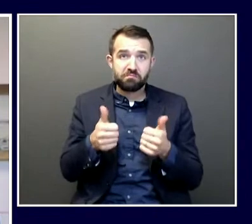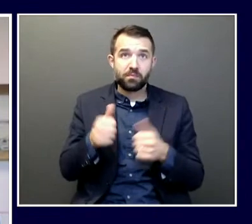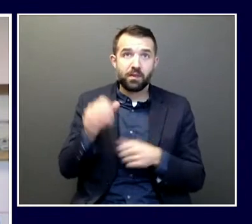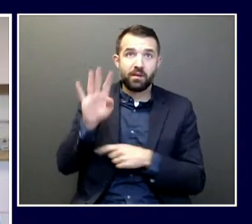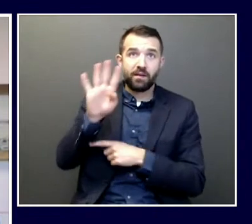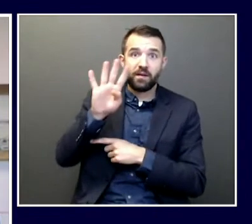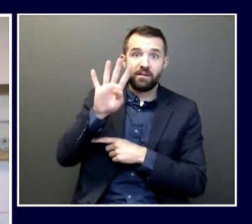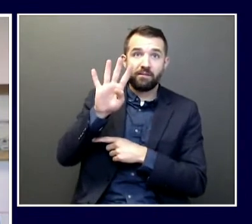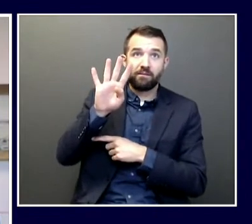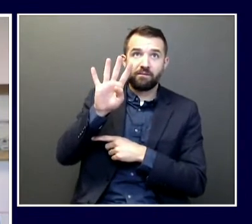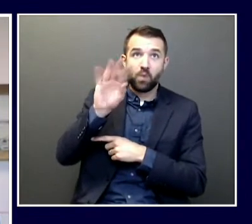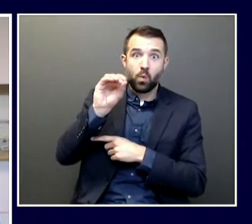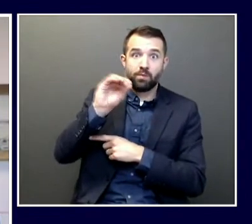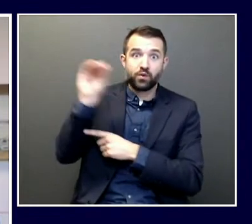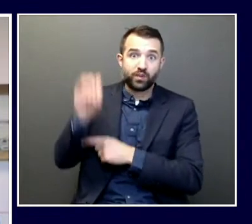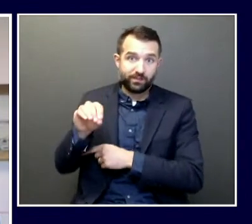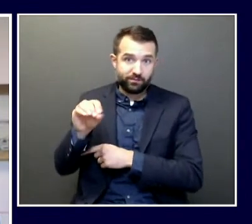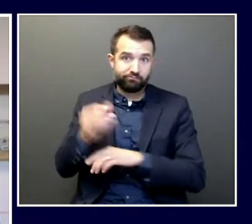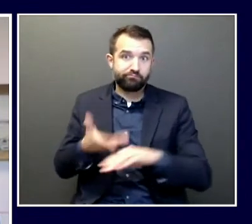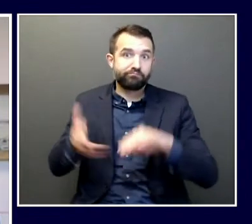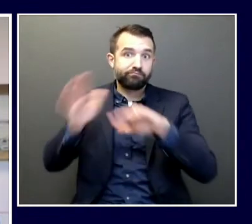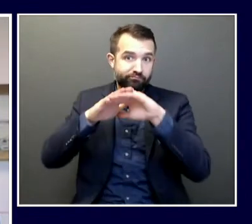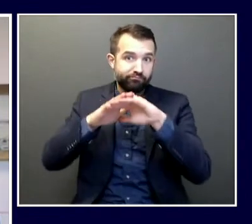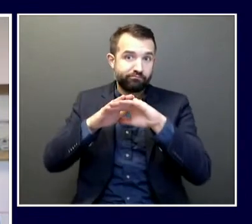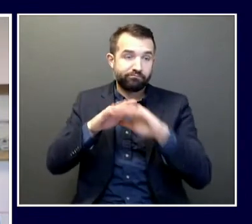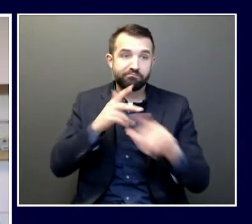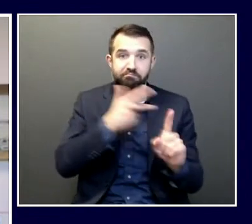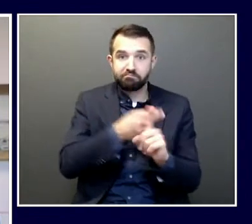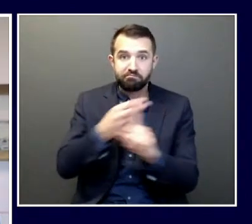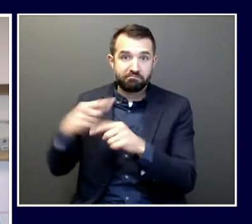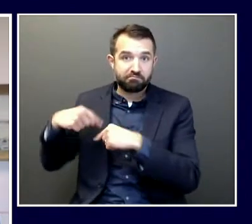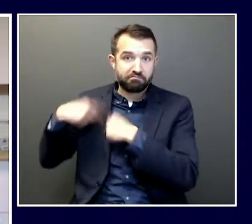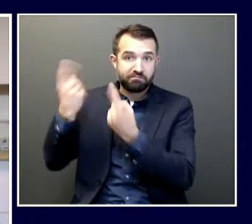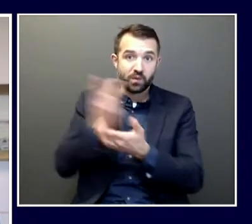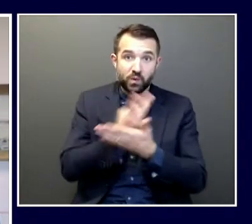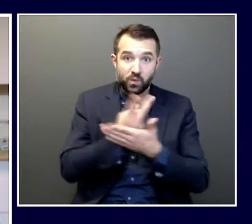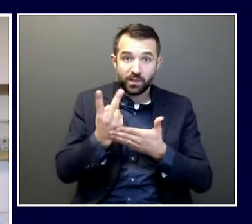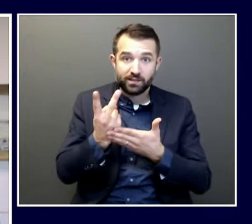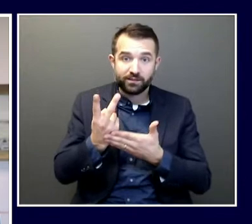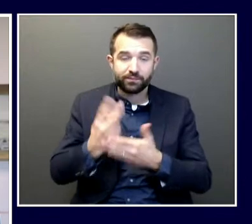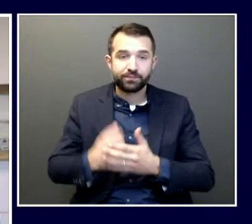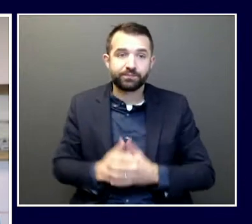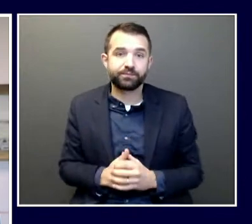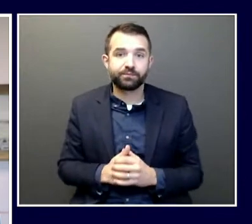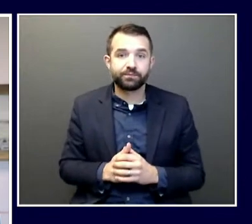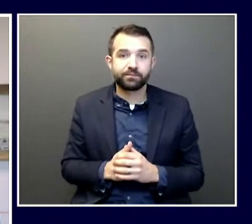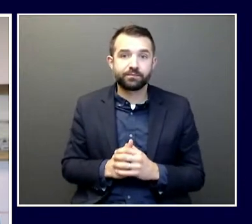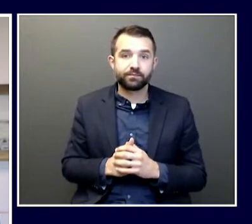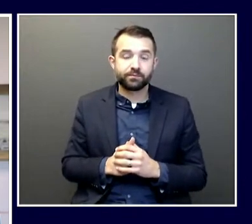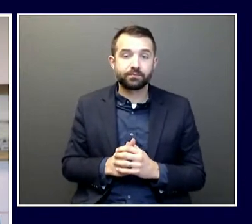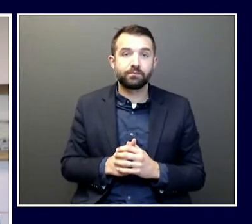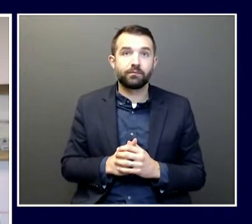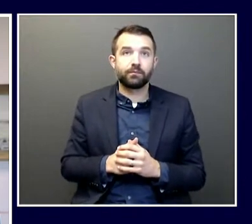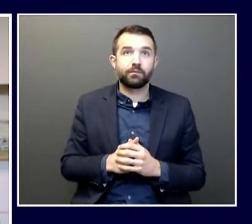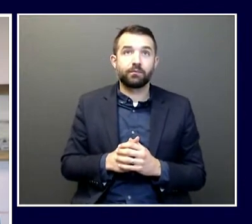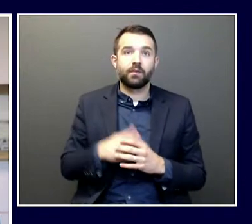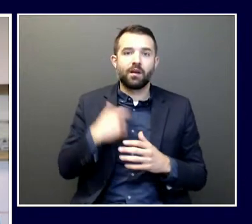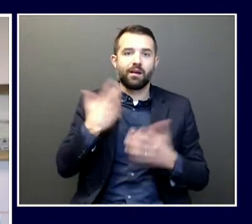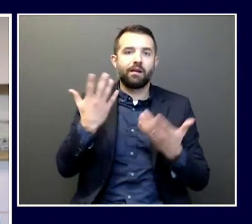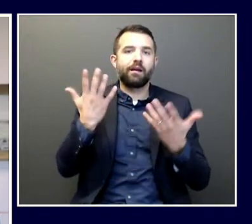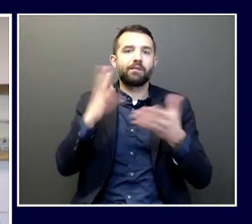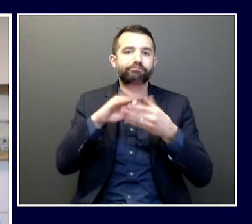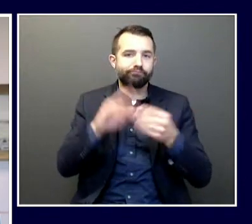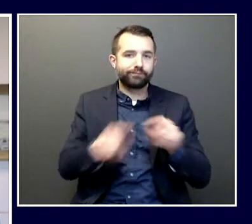in vaccination rates just over the past 2 weeks. And as I mentioned and talked about last week, we are